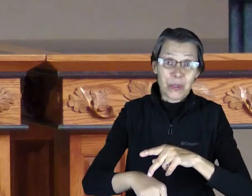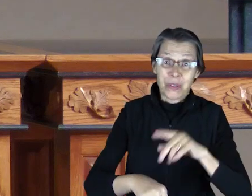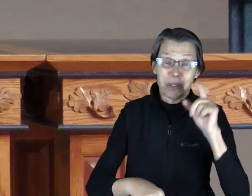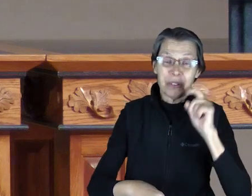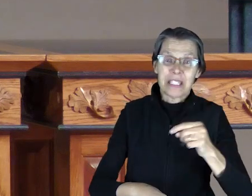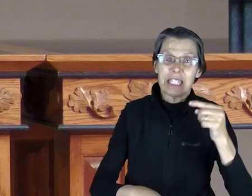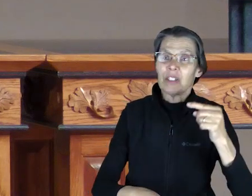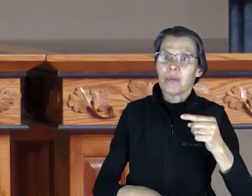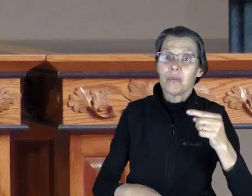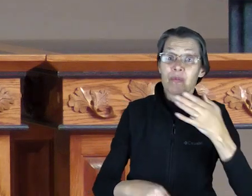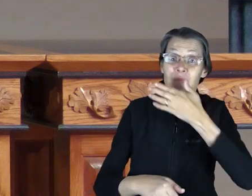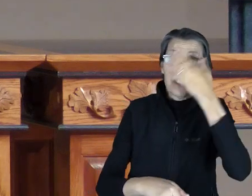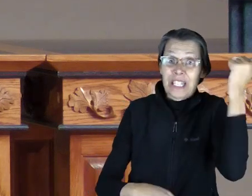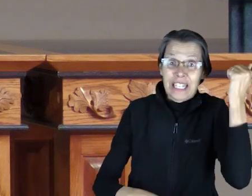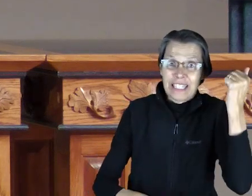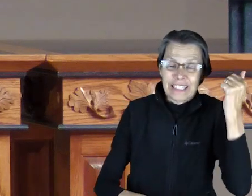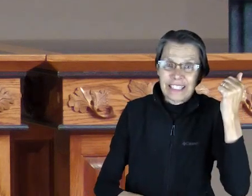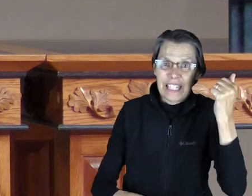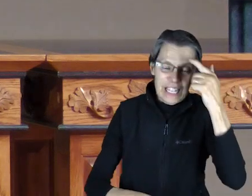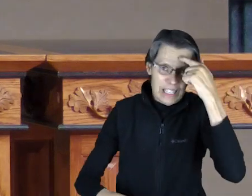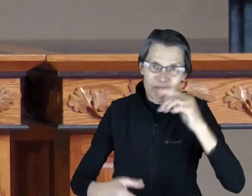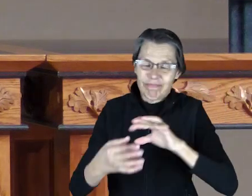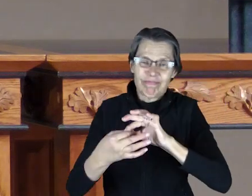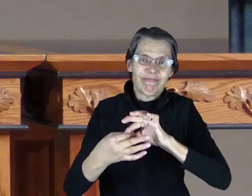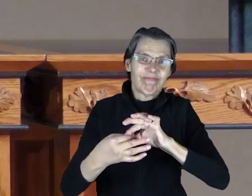and accept a servant Messiah